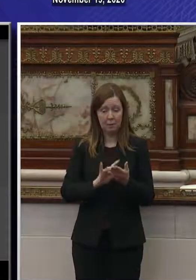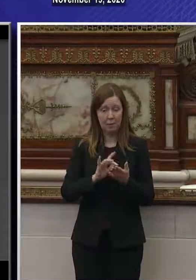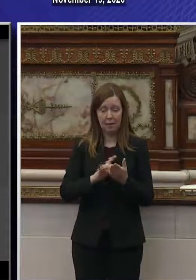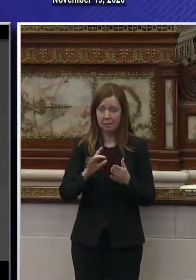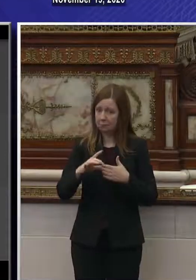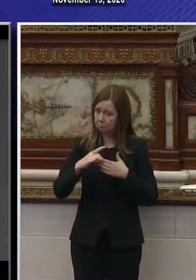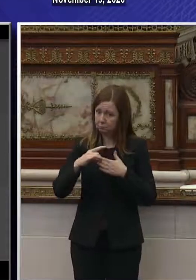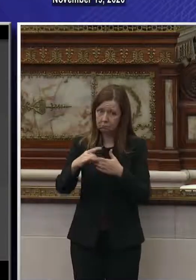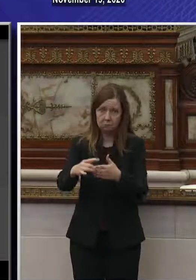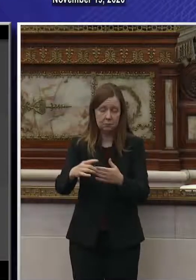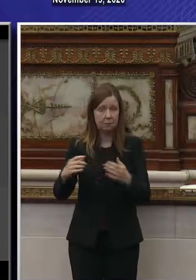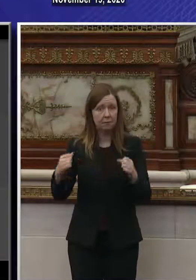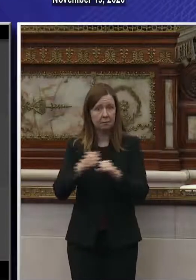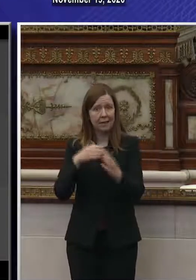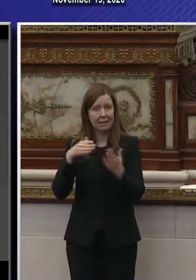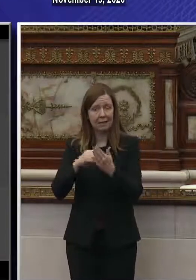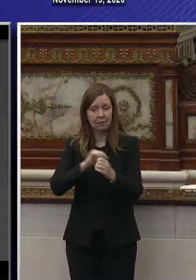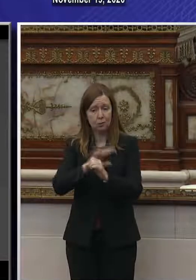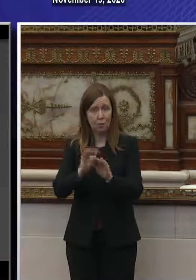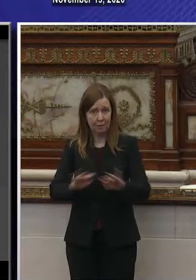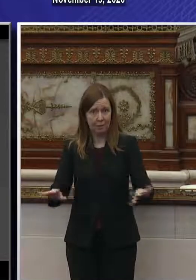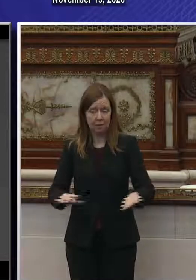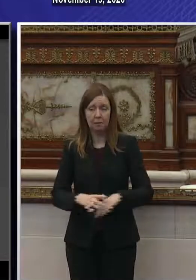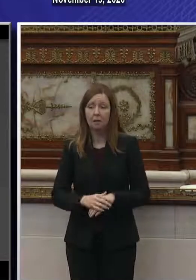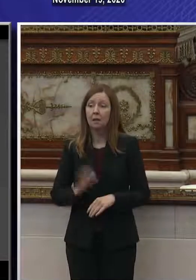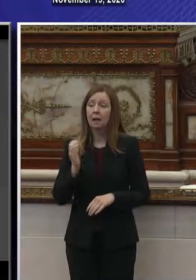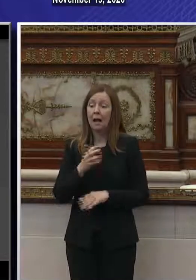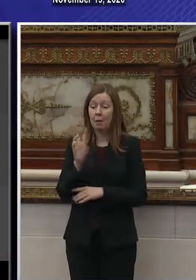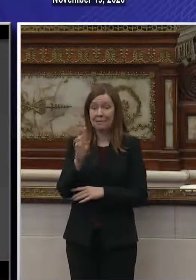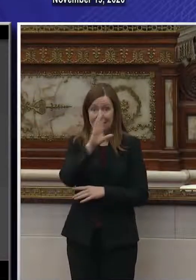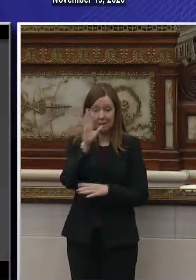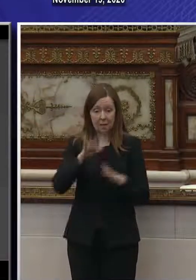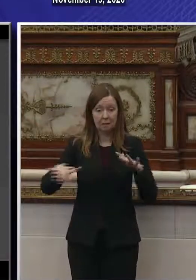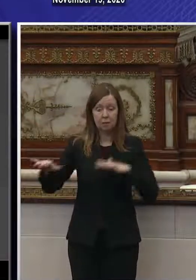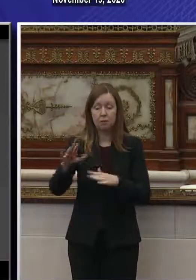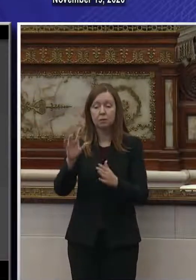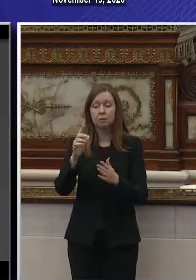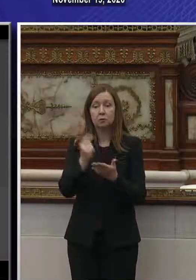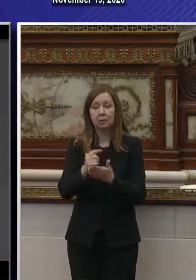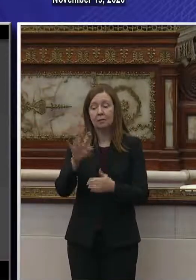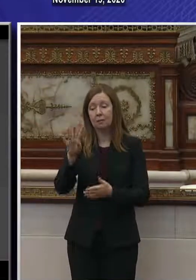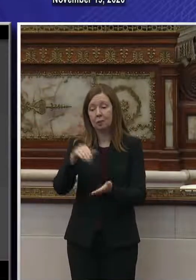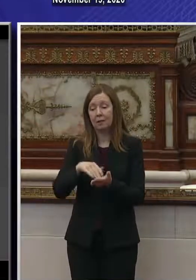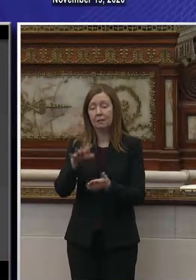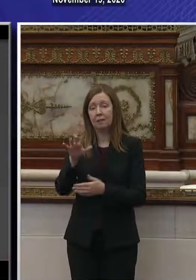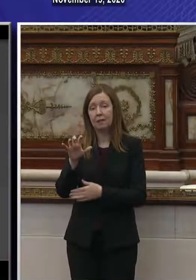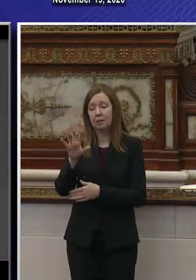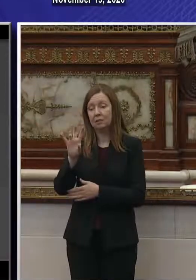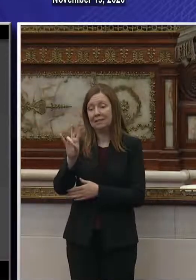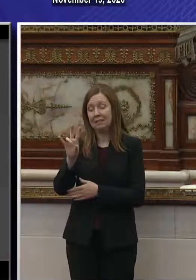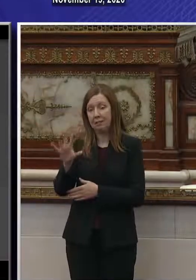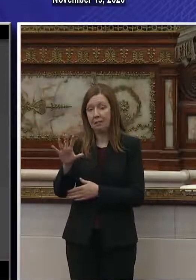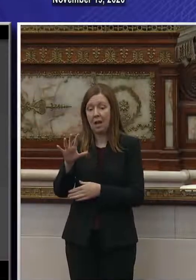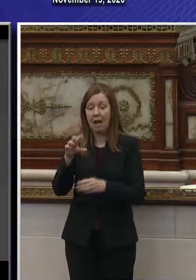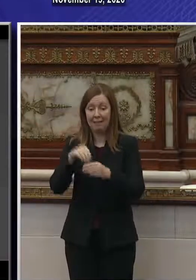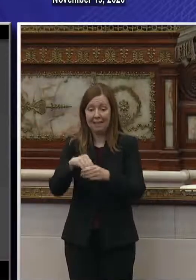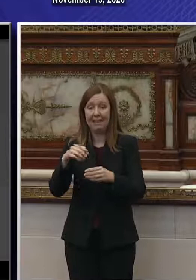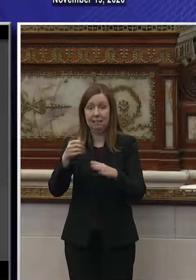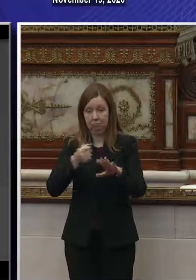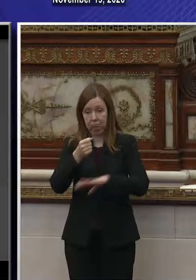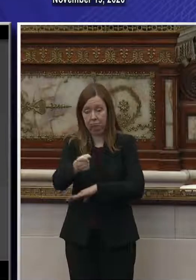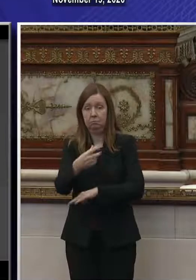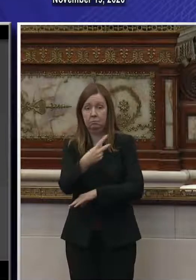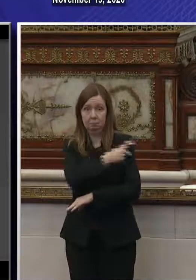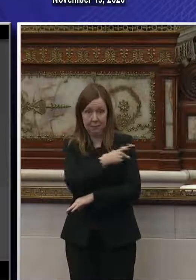the forefront of the fight against COVID-19. Our 6 hospitals have treated 4,575 inpatient COVID-19